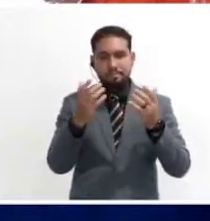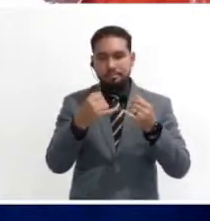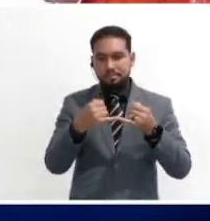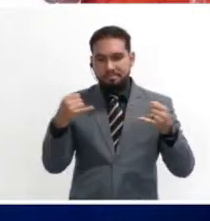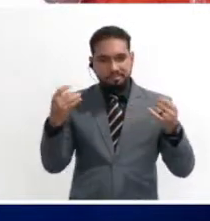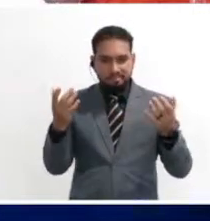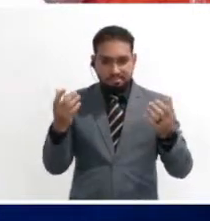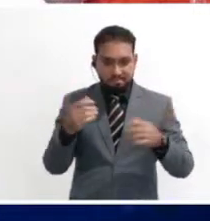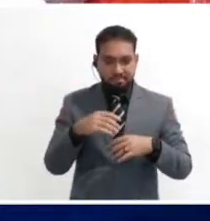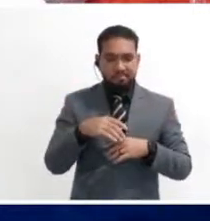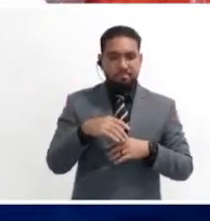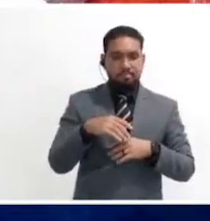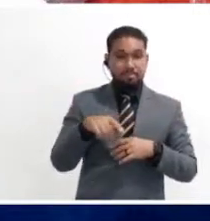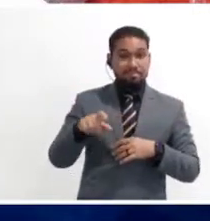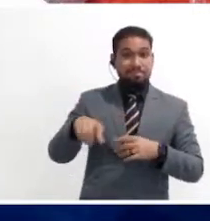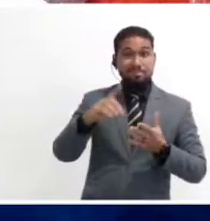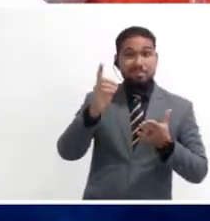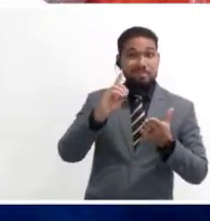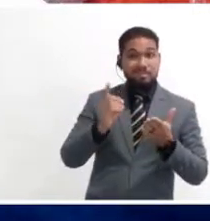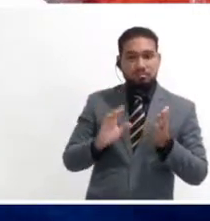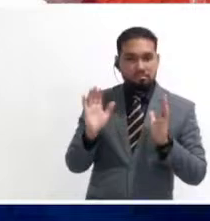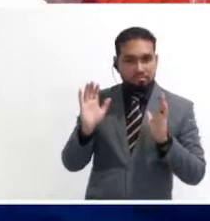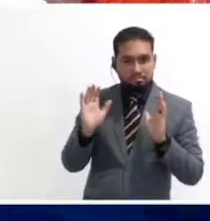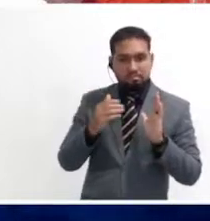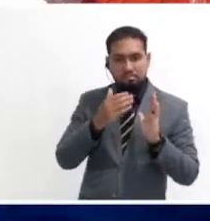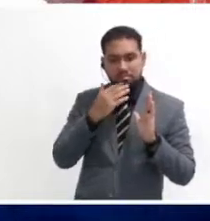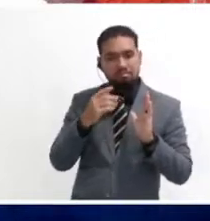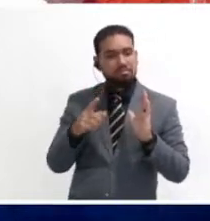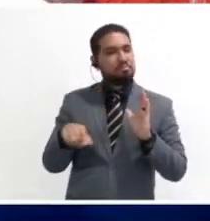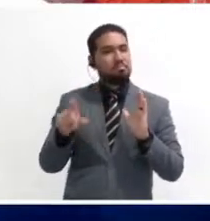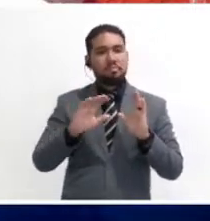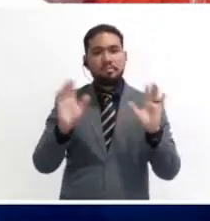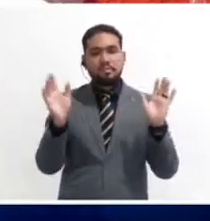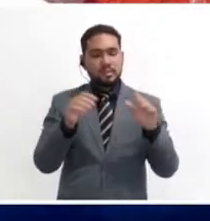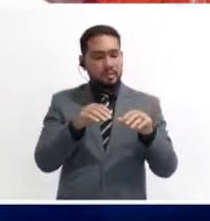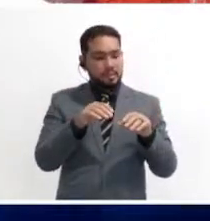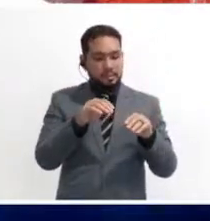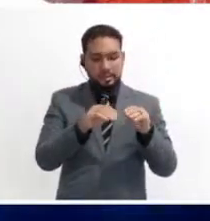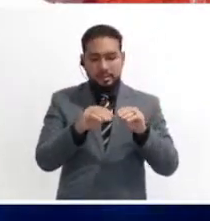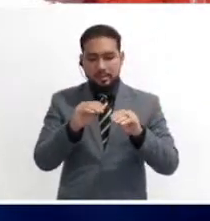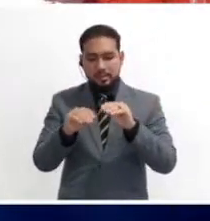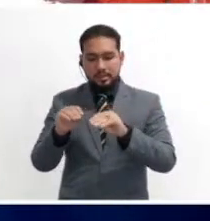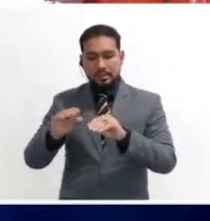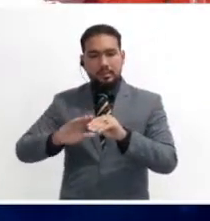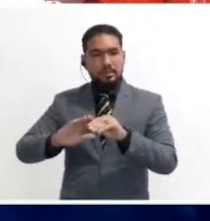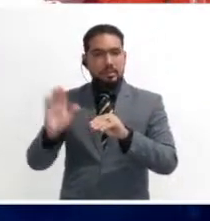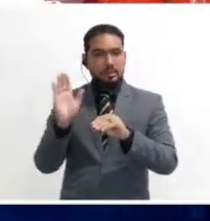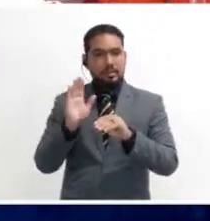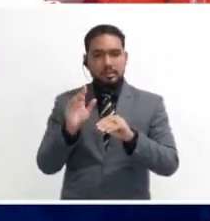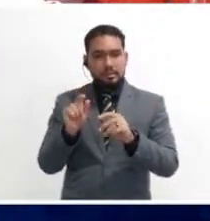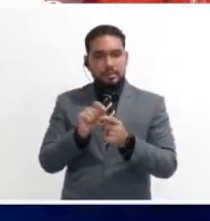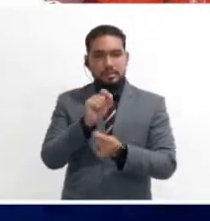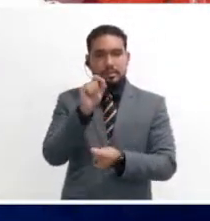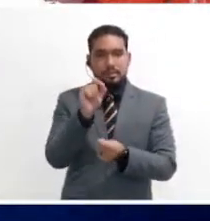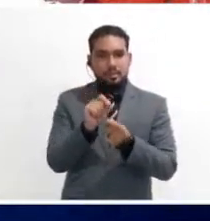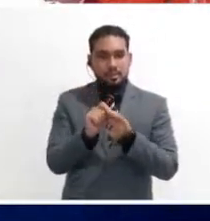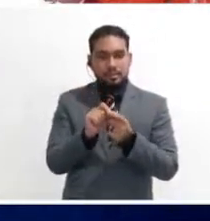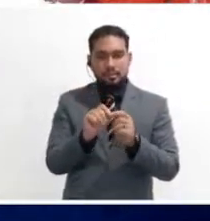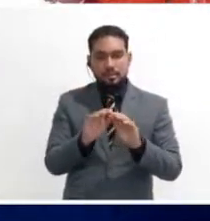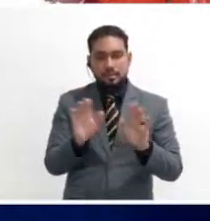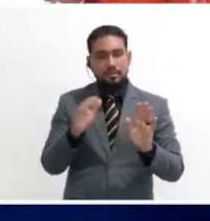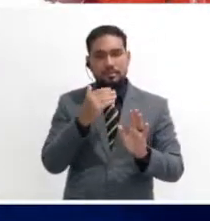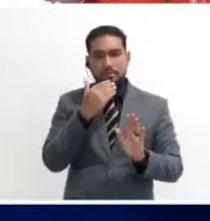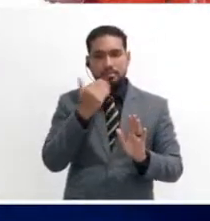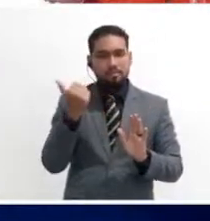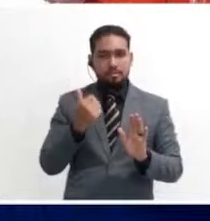the more they can design into a package, and so that has a known function, will lead